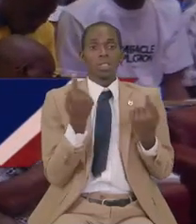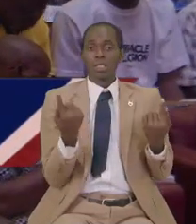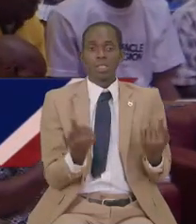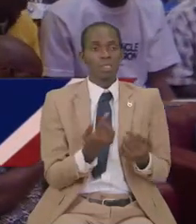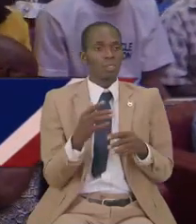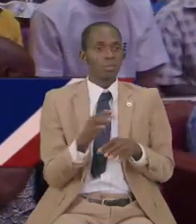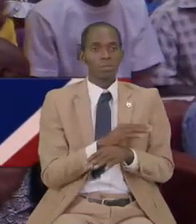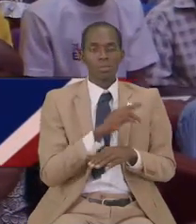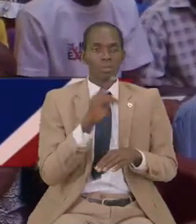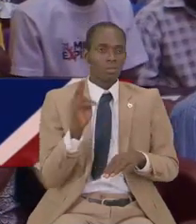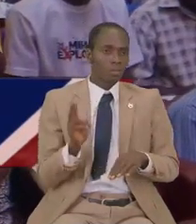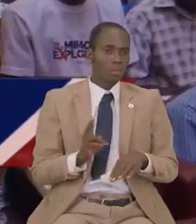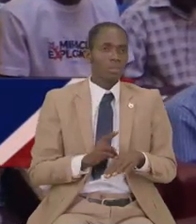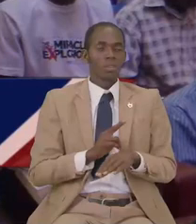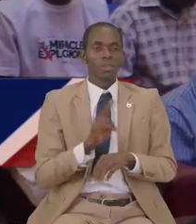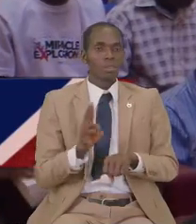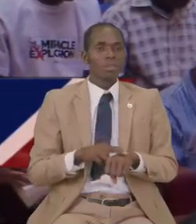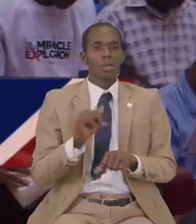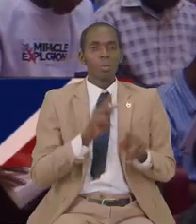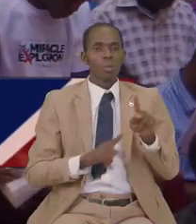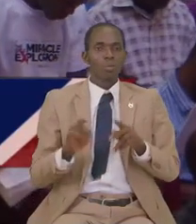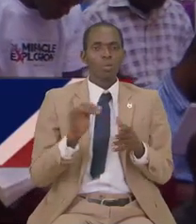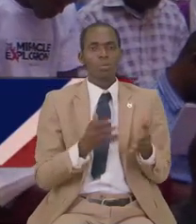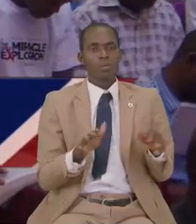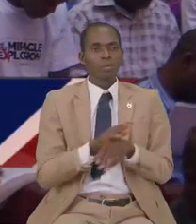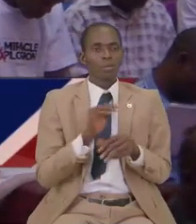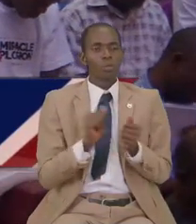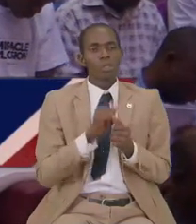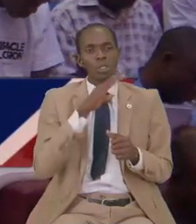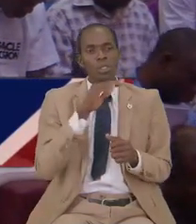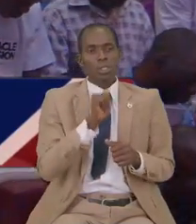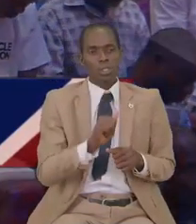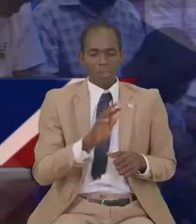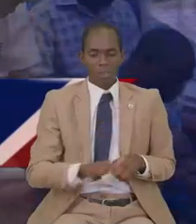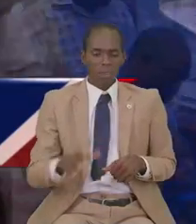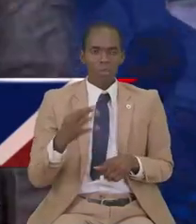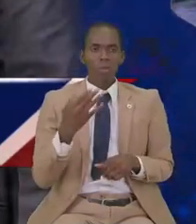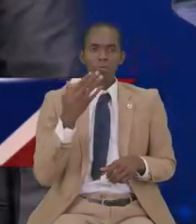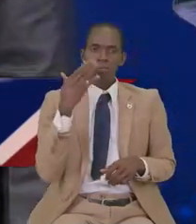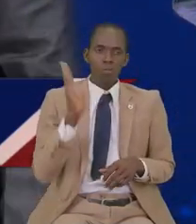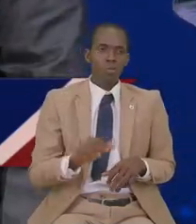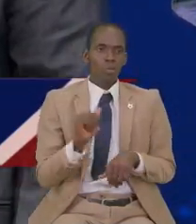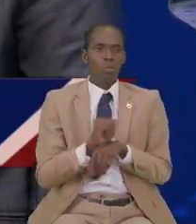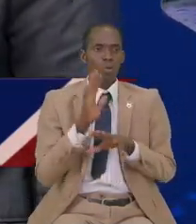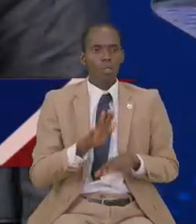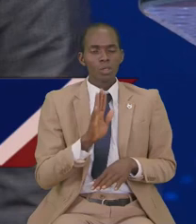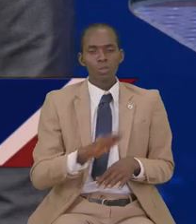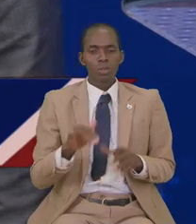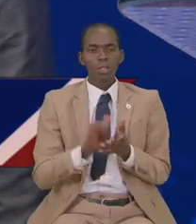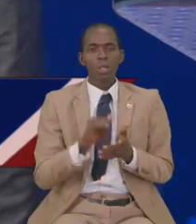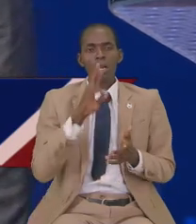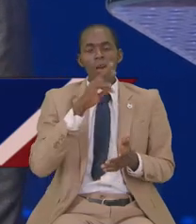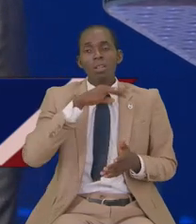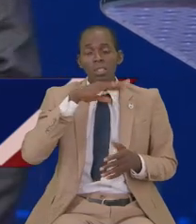of evildoers, children that are corrupters in their own land, in Judah. They corrupted their